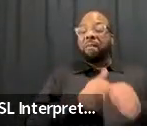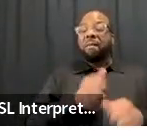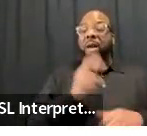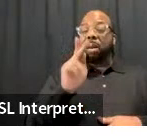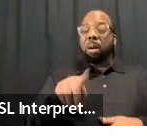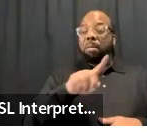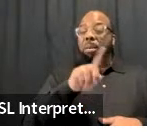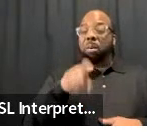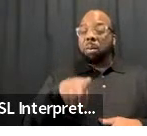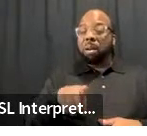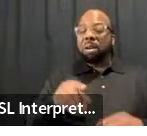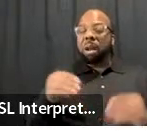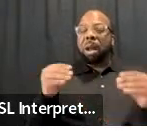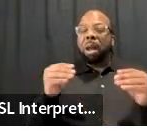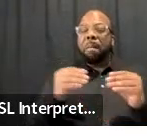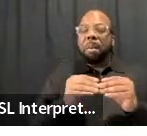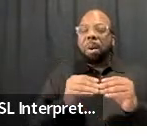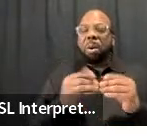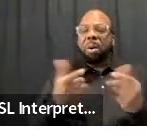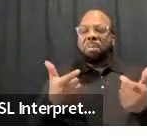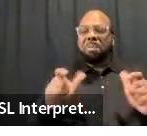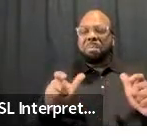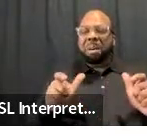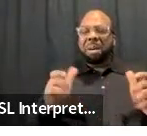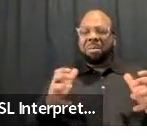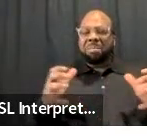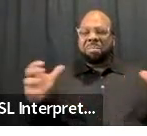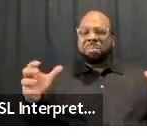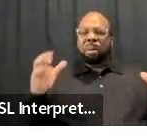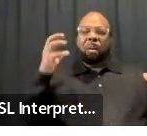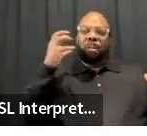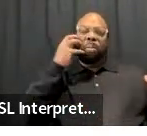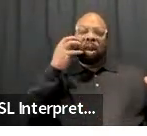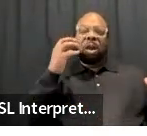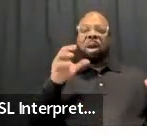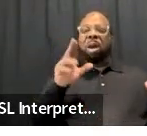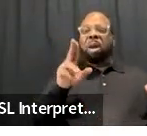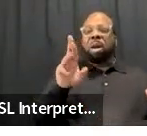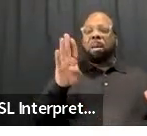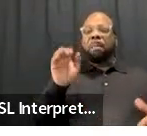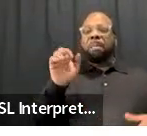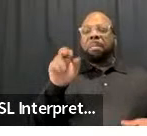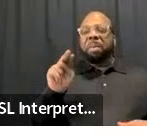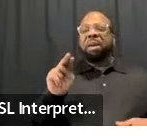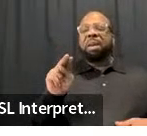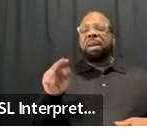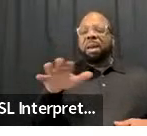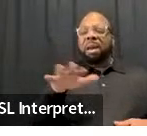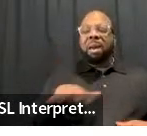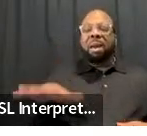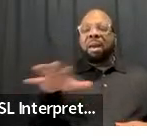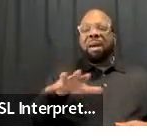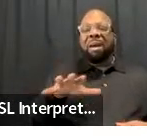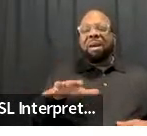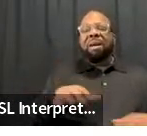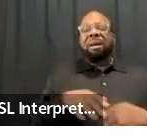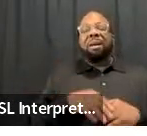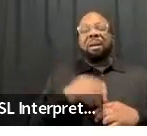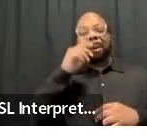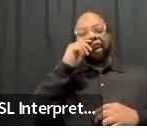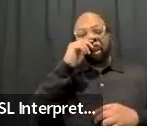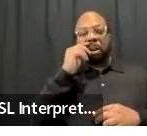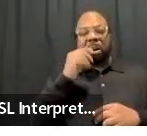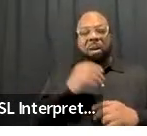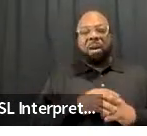much more dense urban areas or historic zones, for example, it is near impossible to